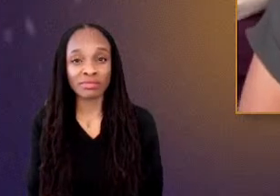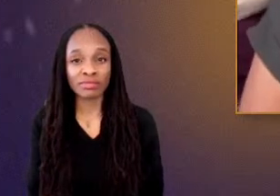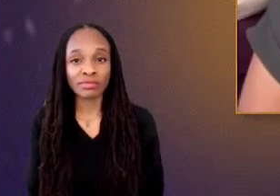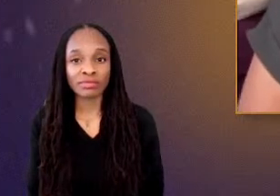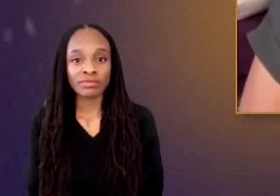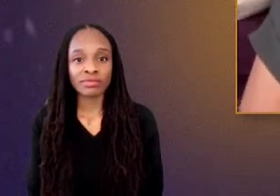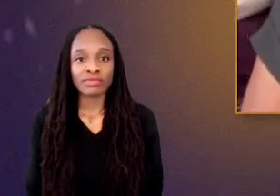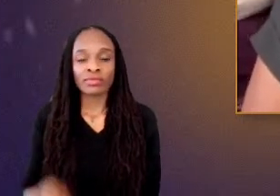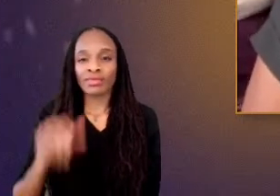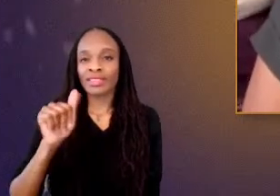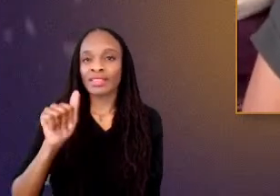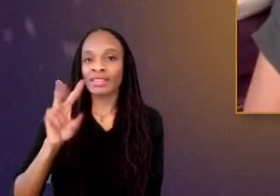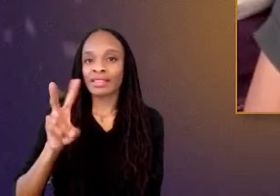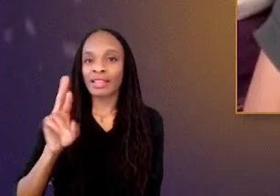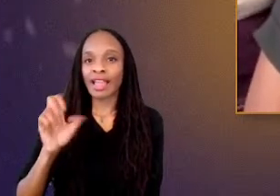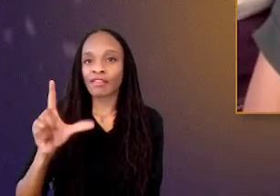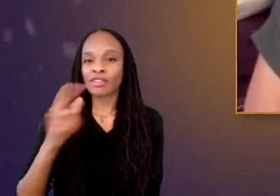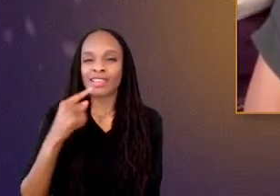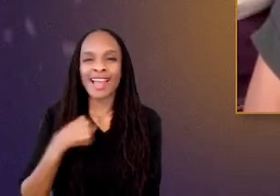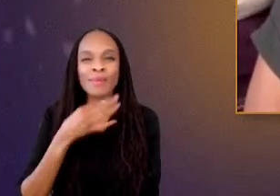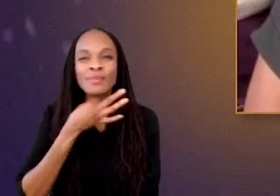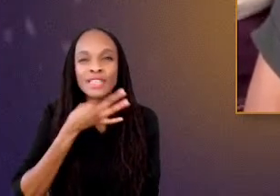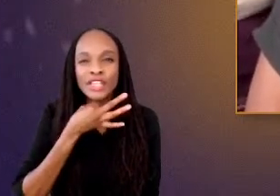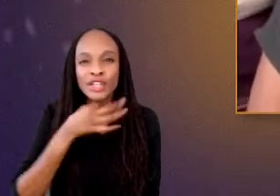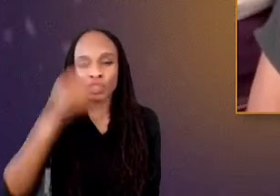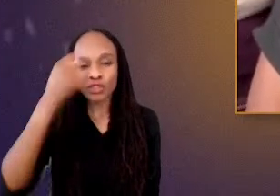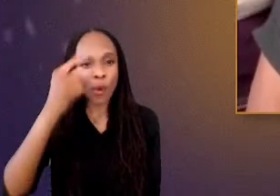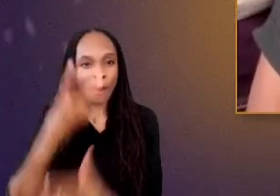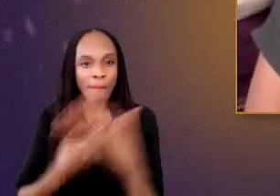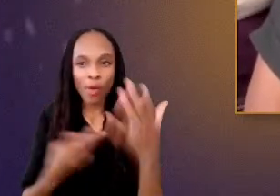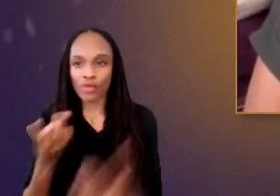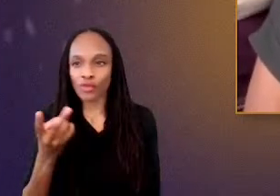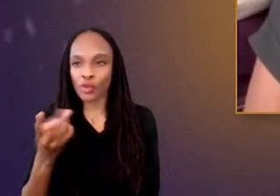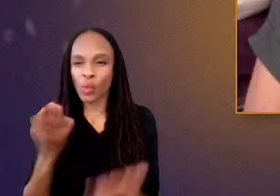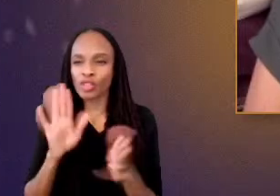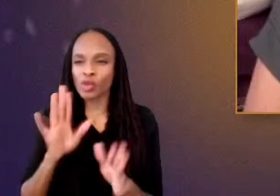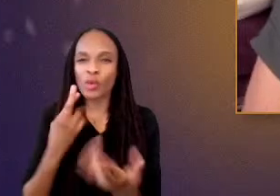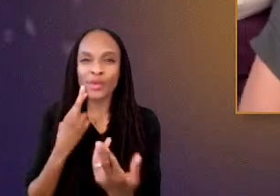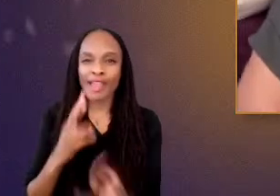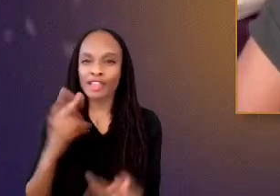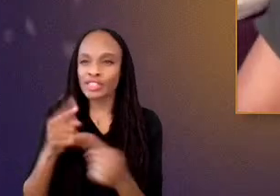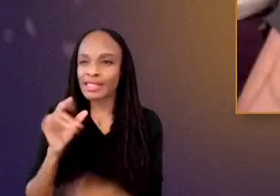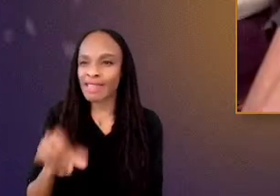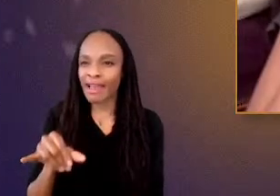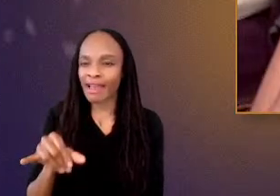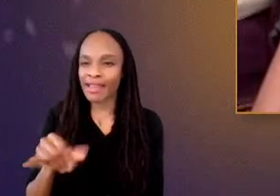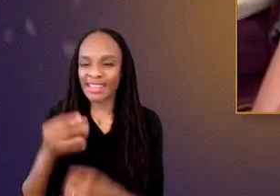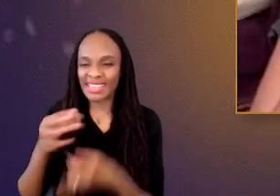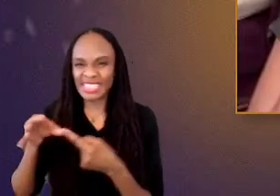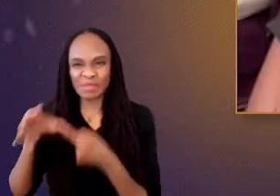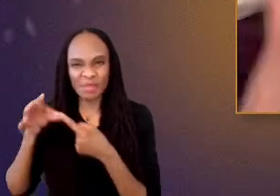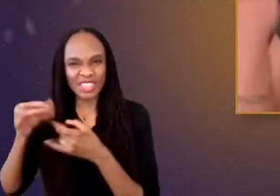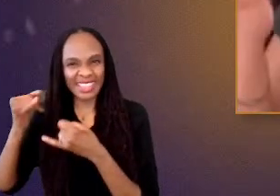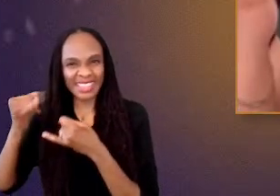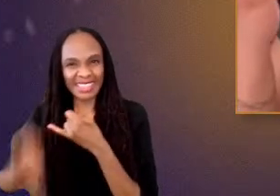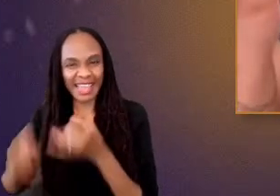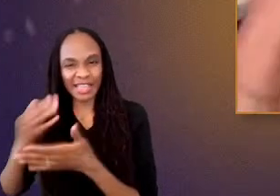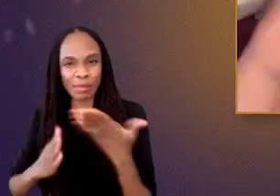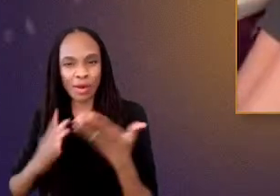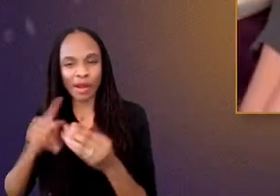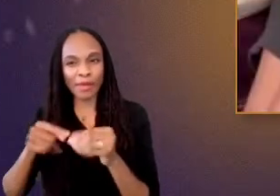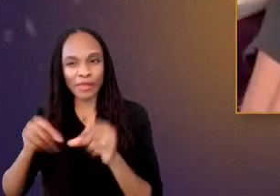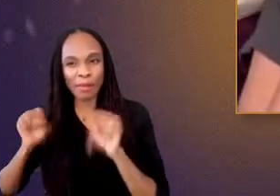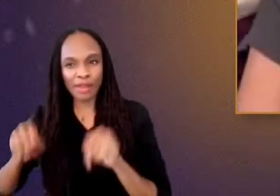I'm curious, for both of you, just your reaction to that, and especially that last part that she said, the